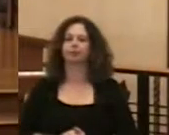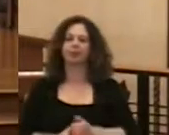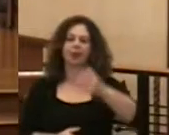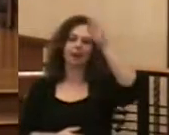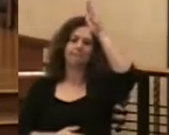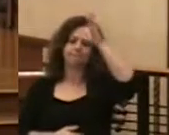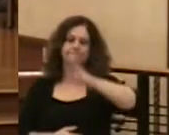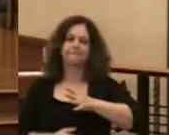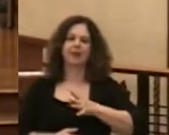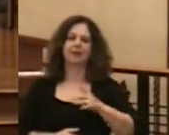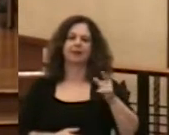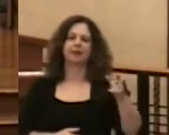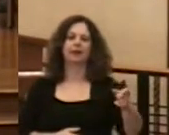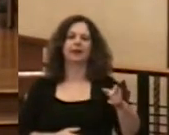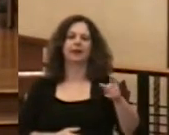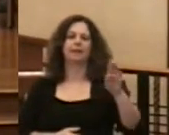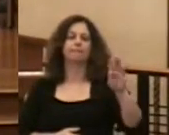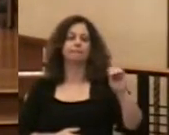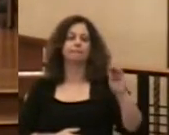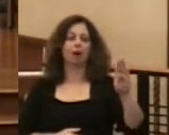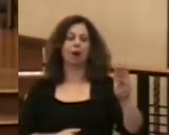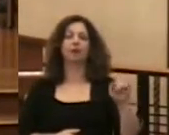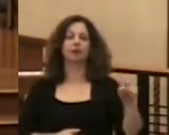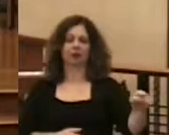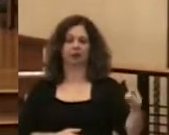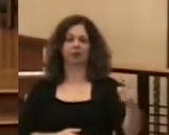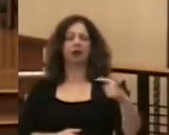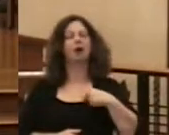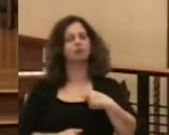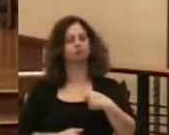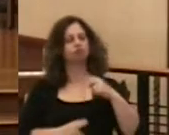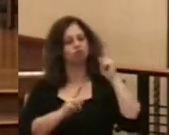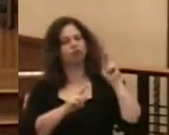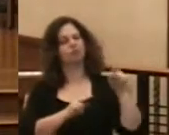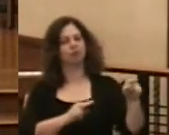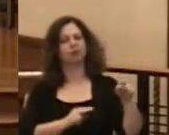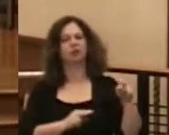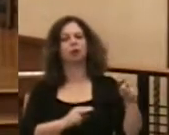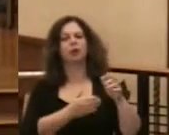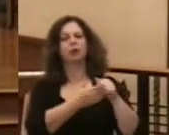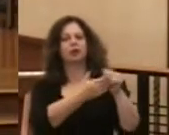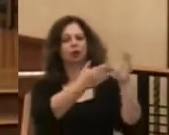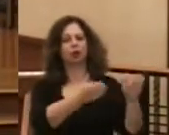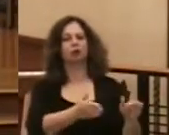I will call Bob is one whom I admired. He was a leader